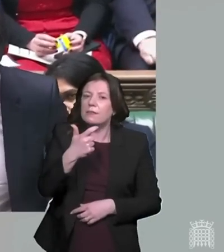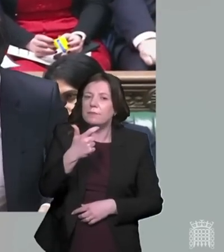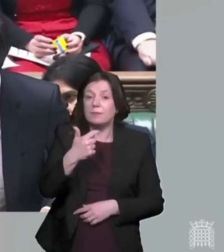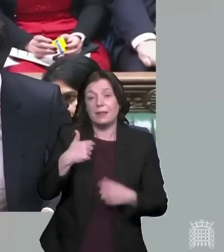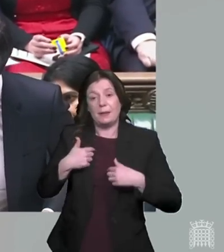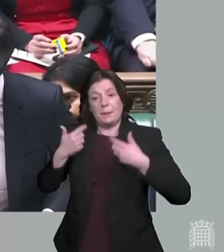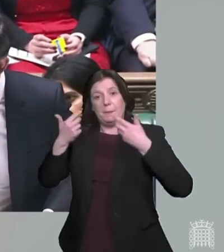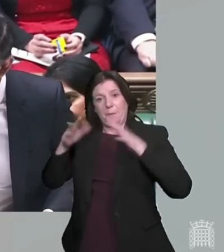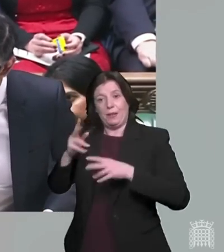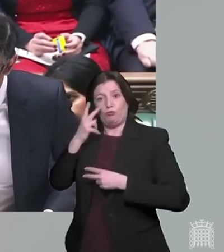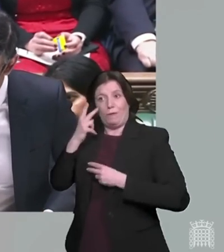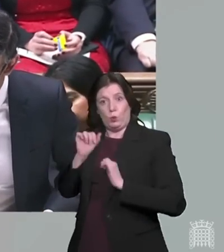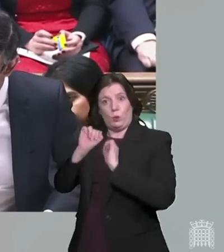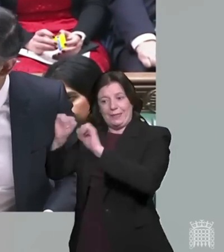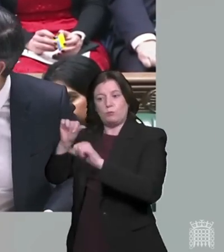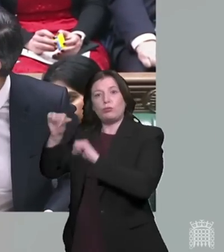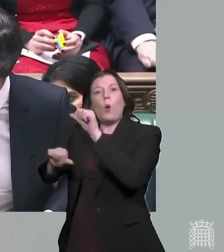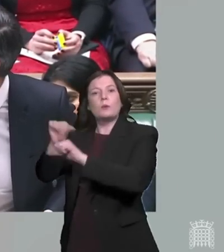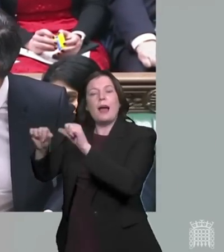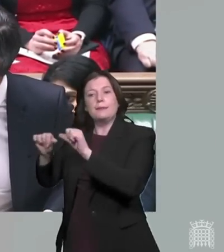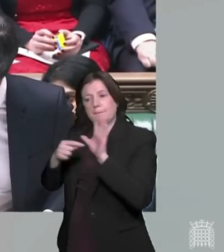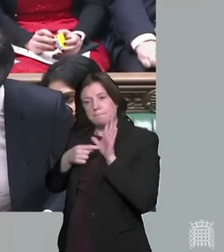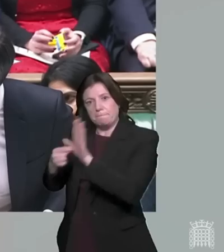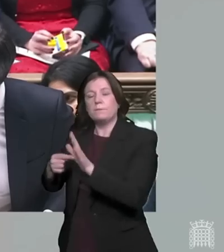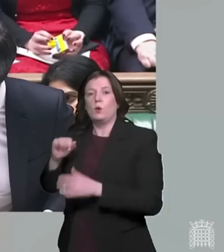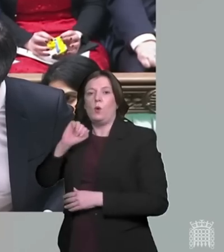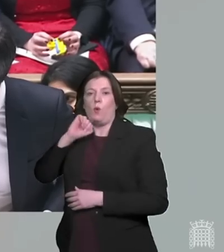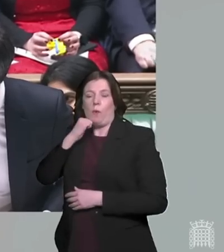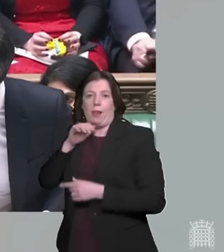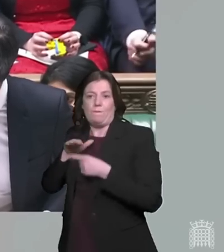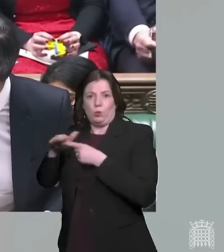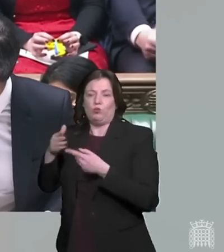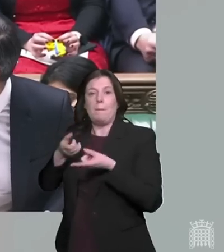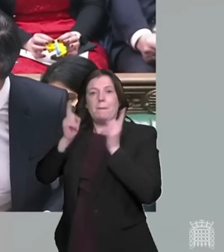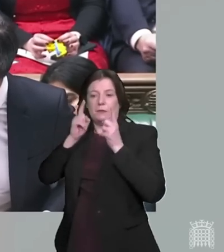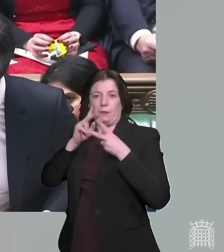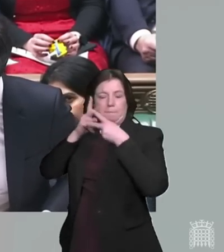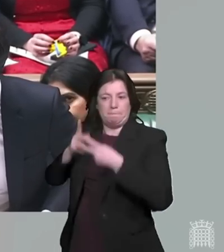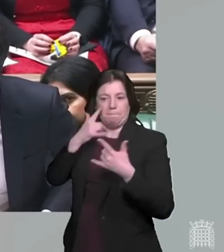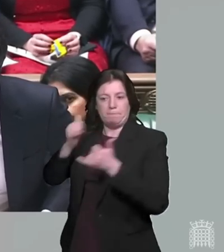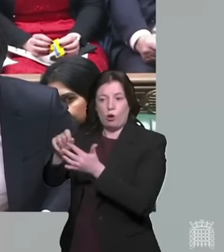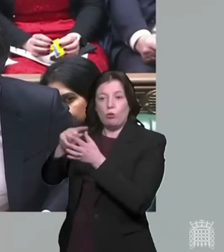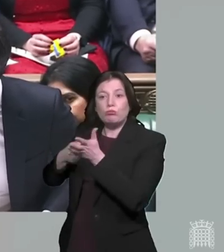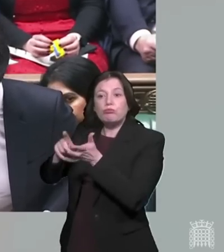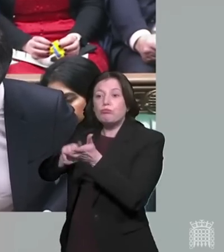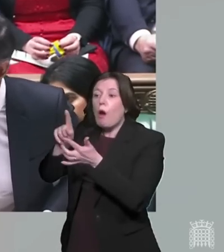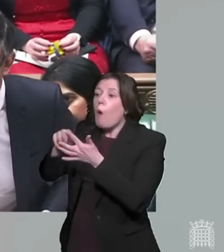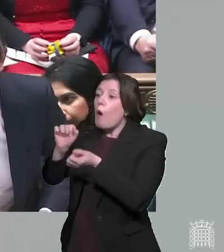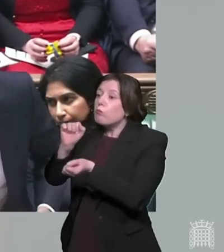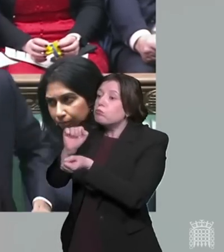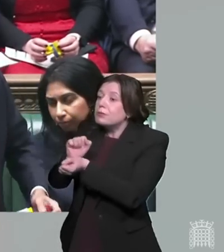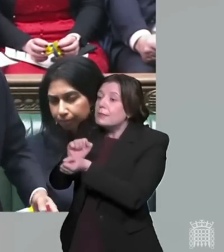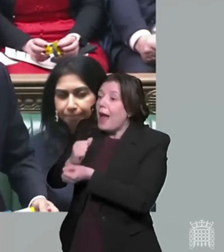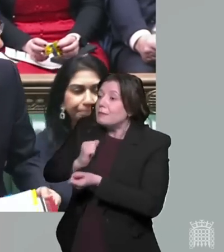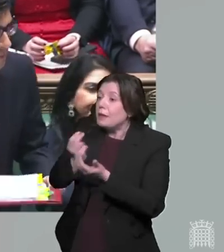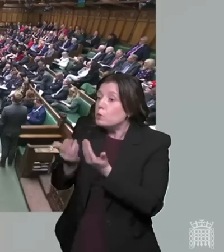branch review of the Parole Board system, which outlined our plans to introduce greater ministerial oversight, and I look forward to having the contributions and thoughts on that